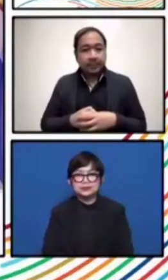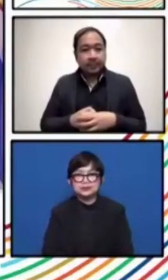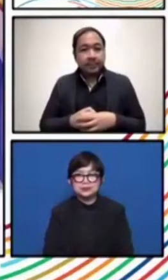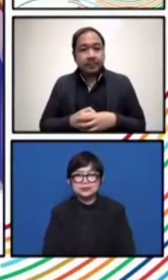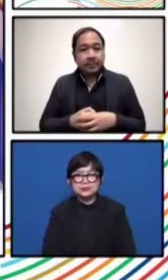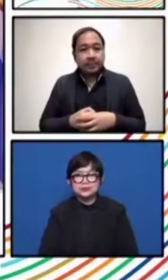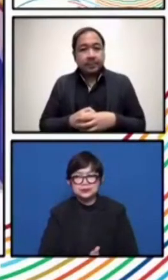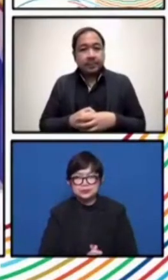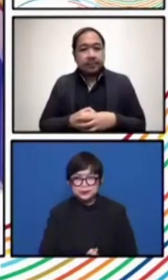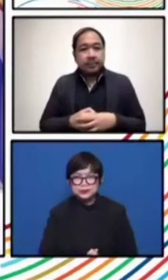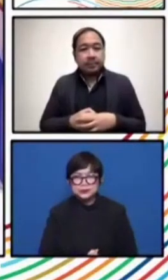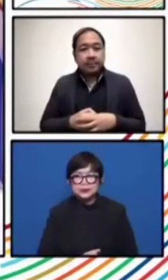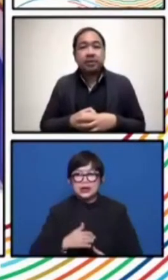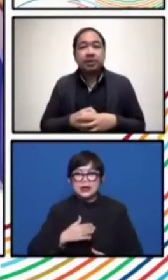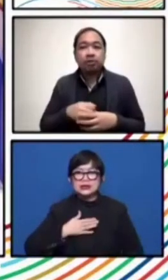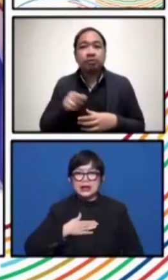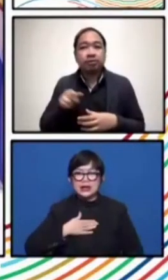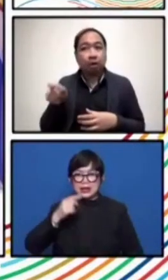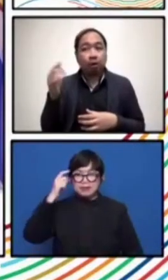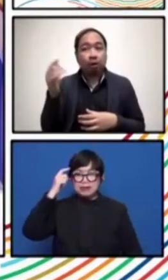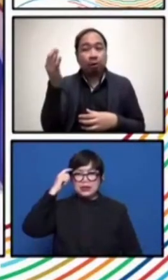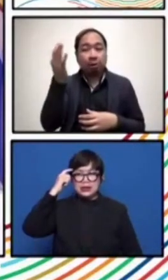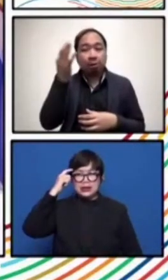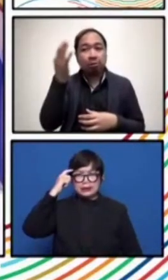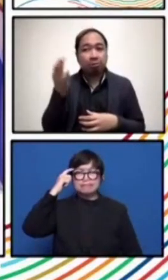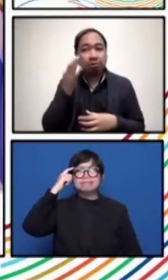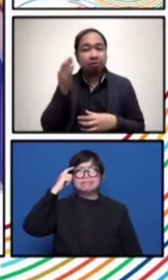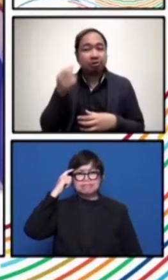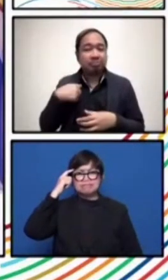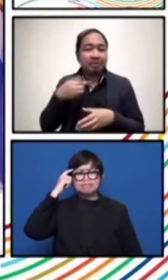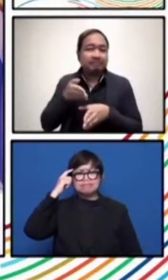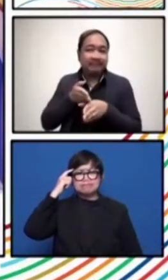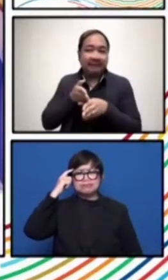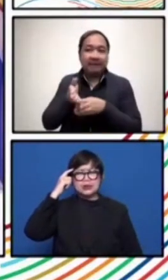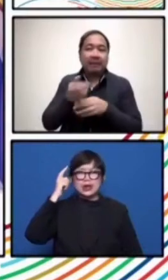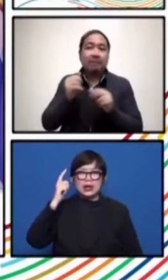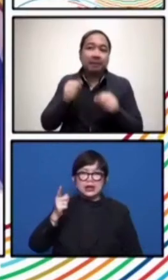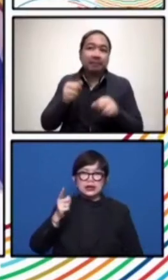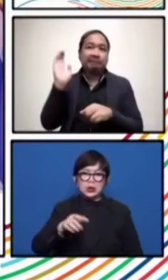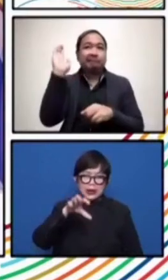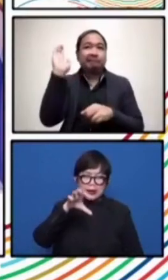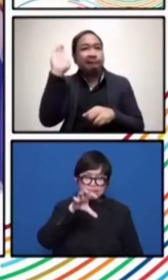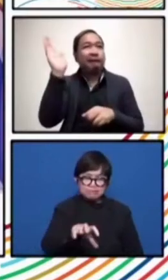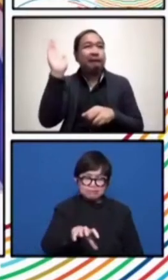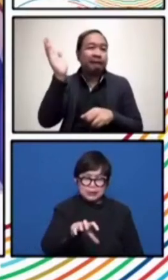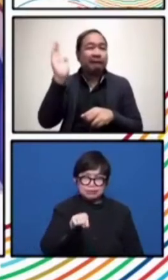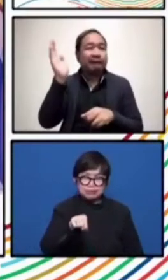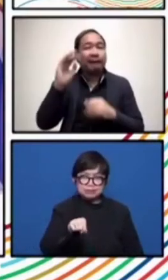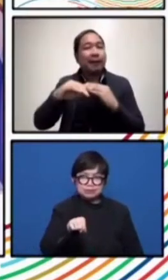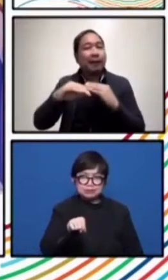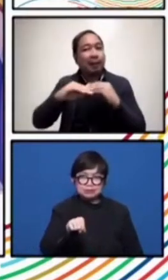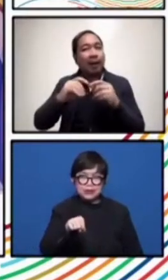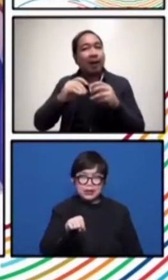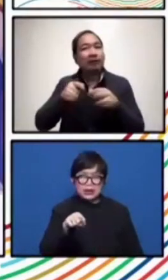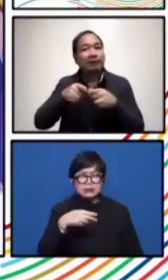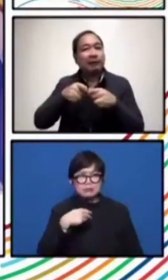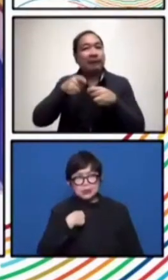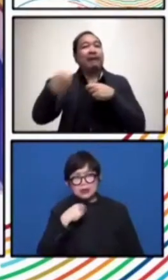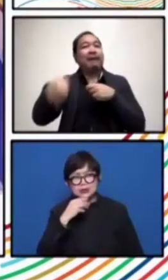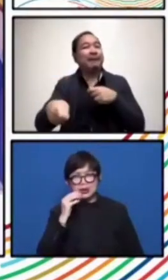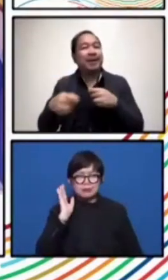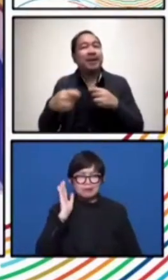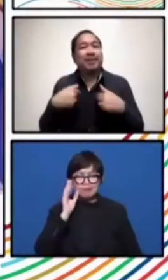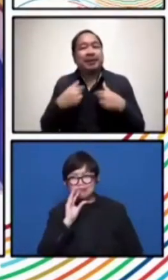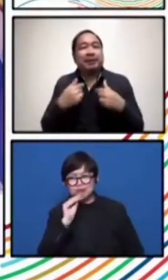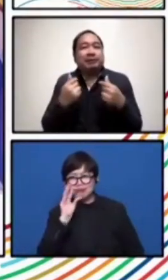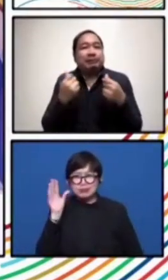that I could speak for many five minutes so I I will try and focus on